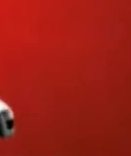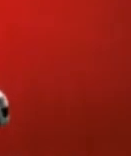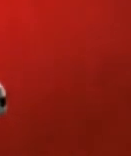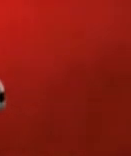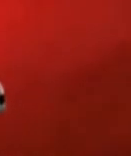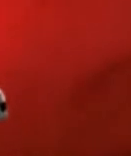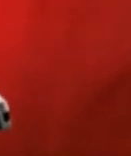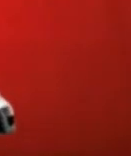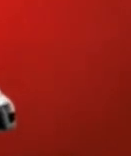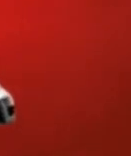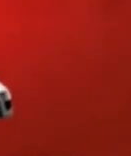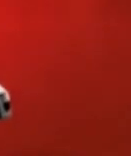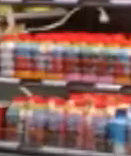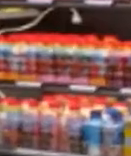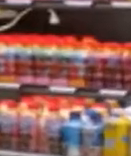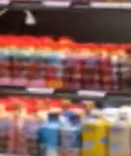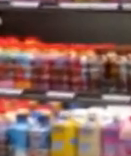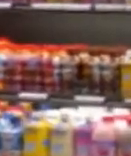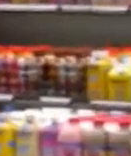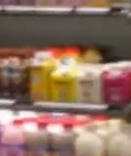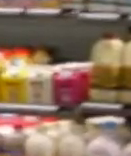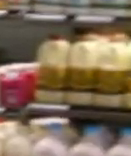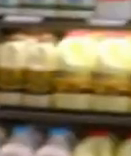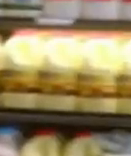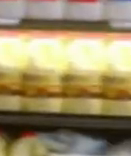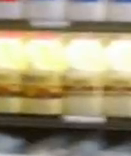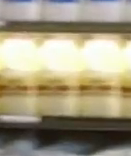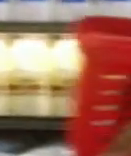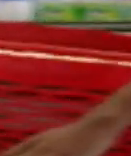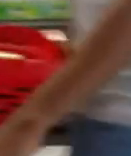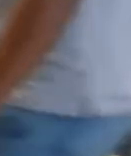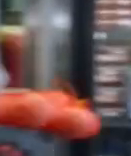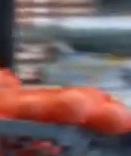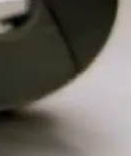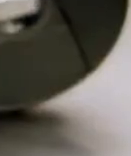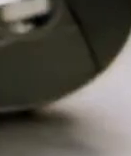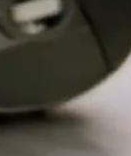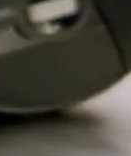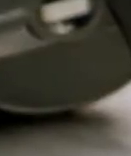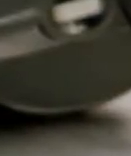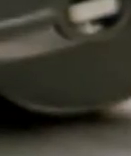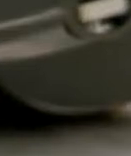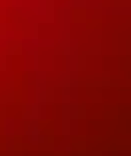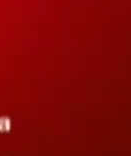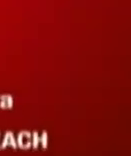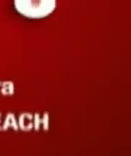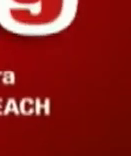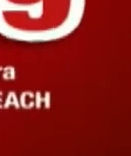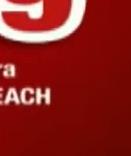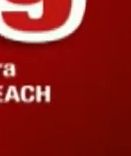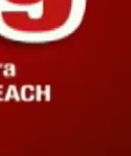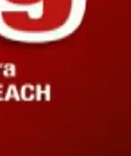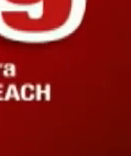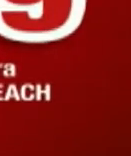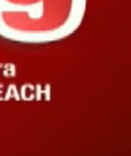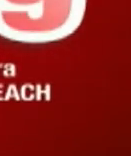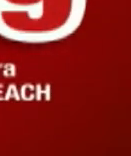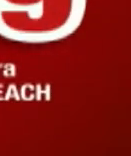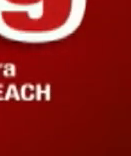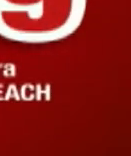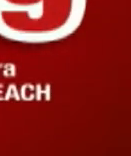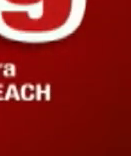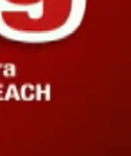Bucky, fully loaded with groceries every week. Just buy any of our participating products and swipe. Plus, get Cremora for